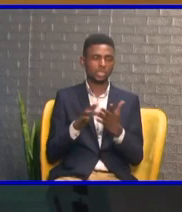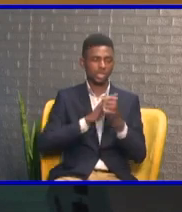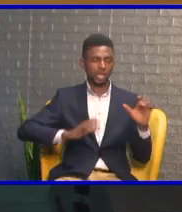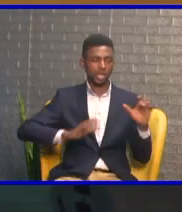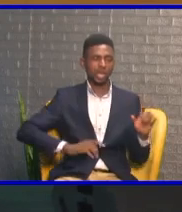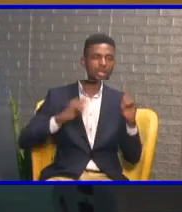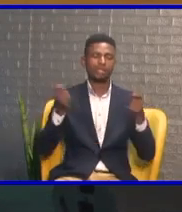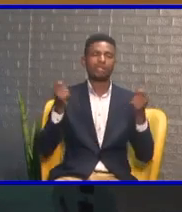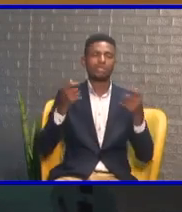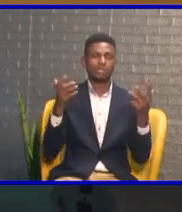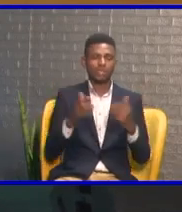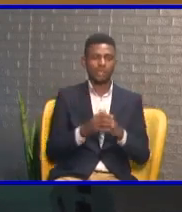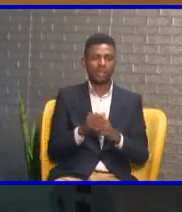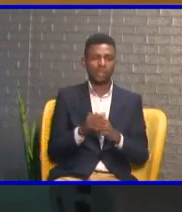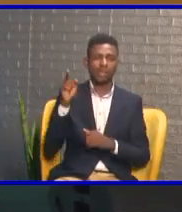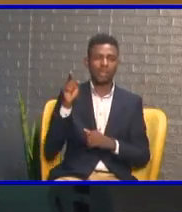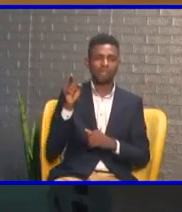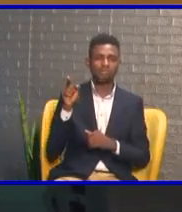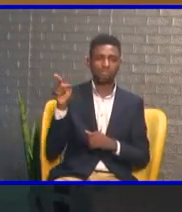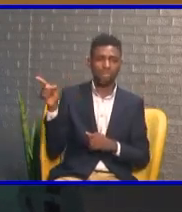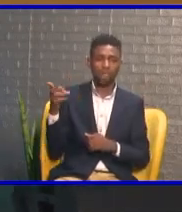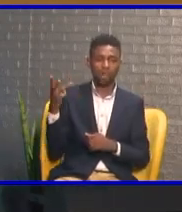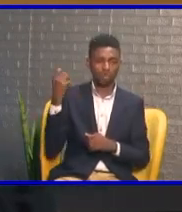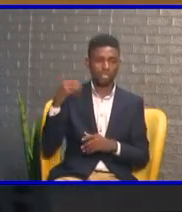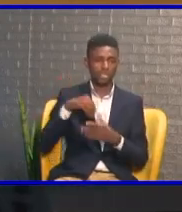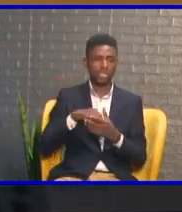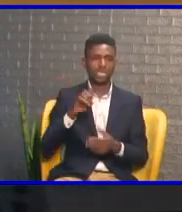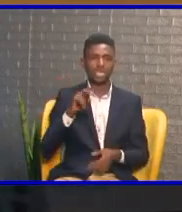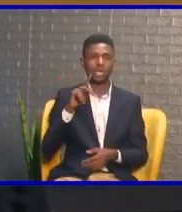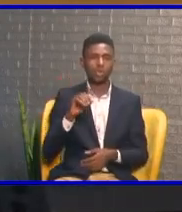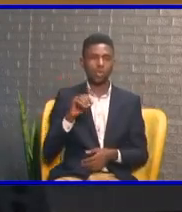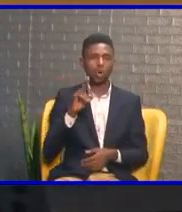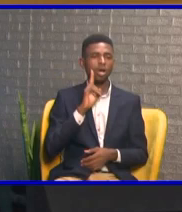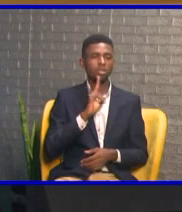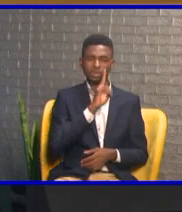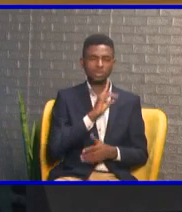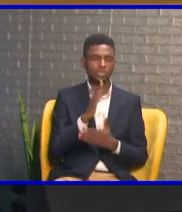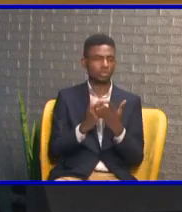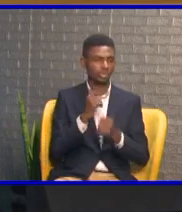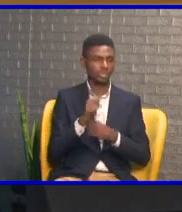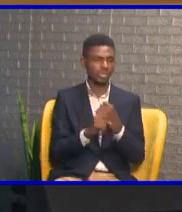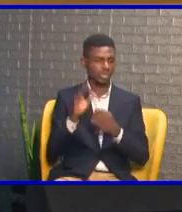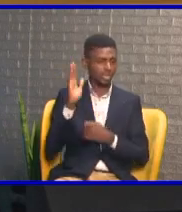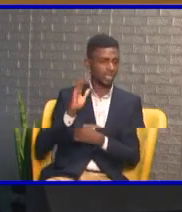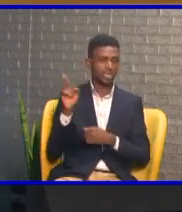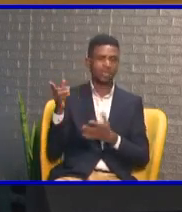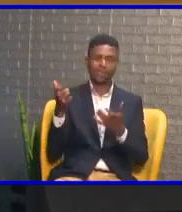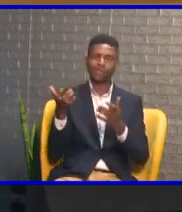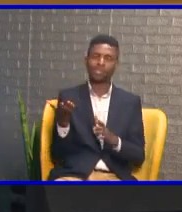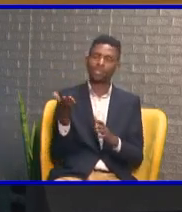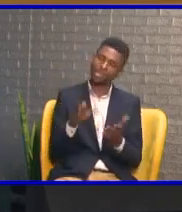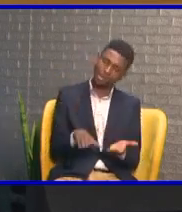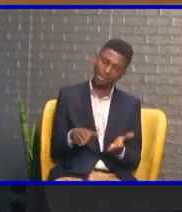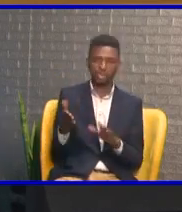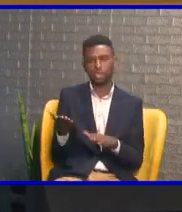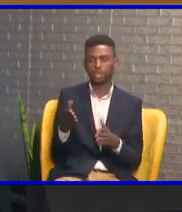Hallelujah. I was in a co-hospital some years ago, and I was dying. I